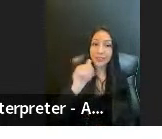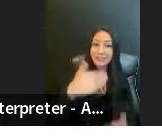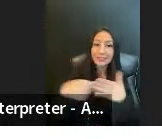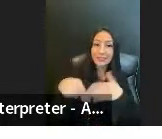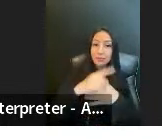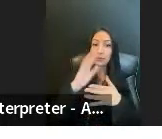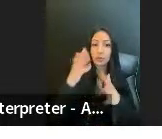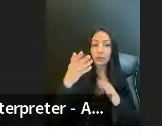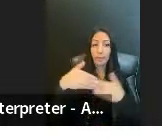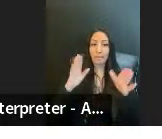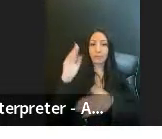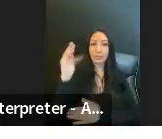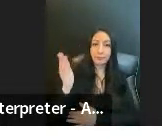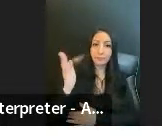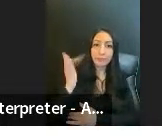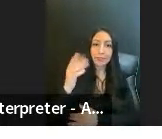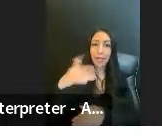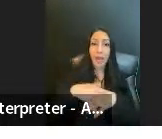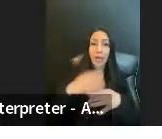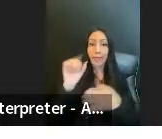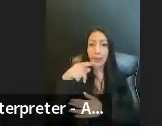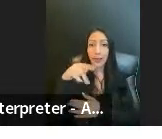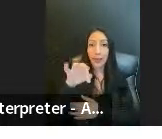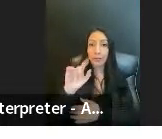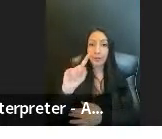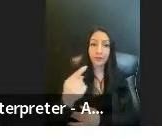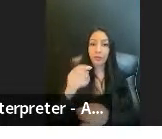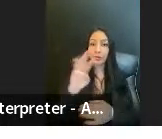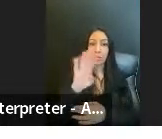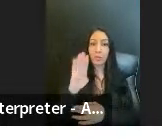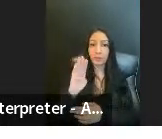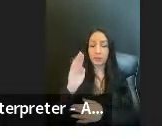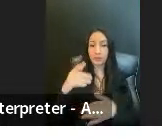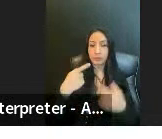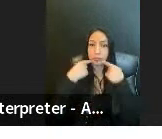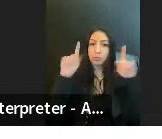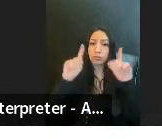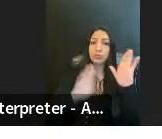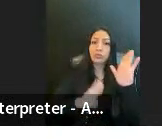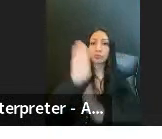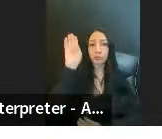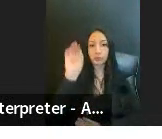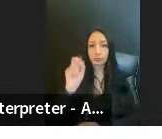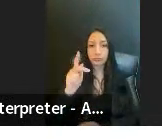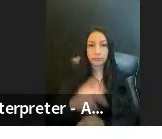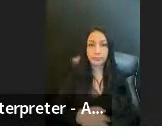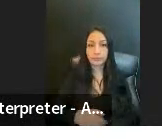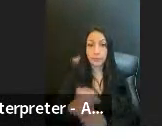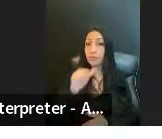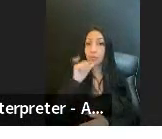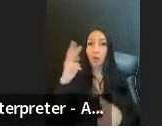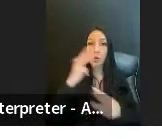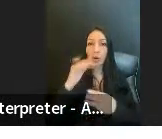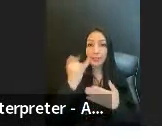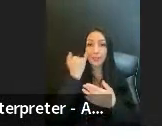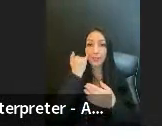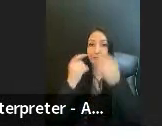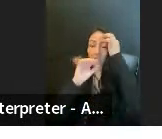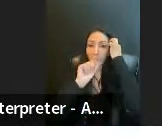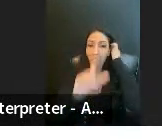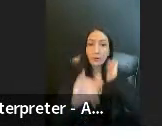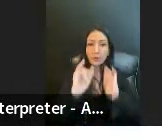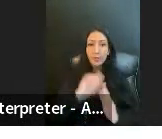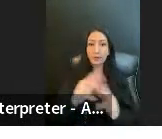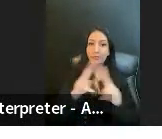public hearing. And on April 1st, the website officially will launch. And don't worry if all of this was